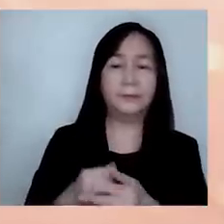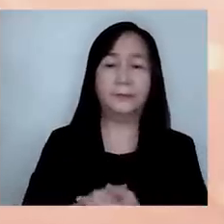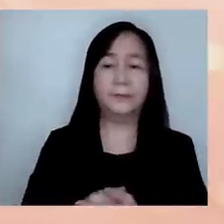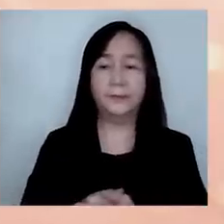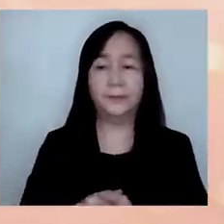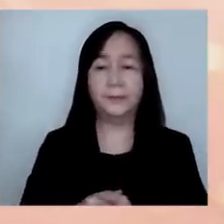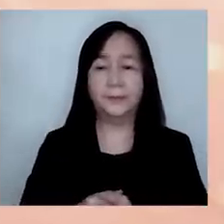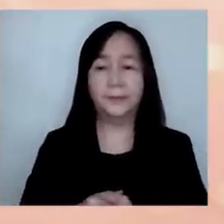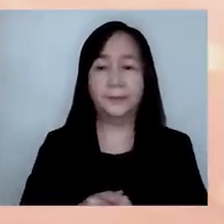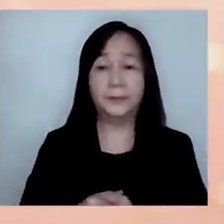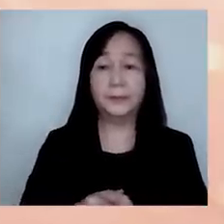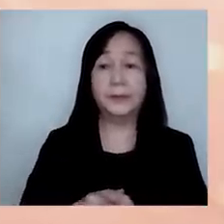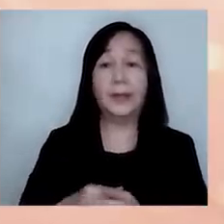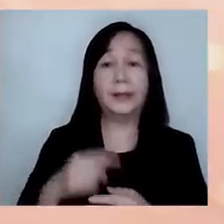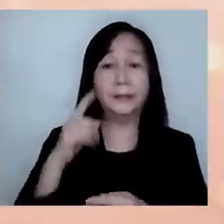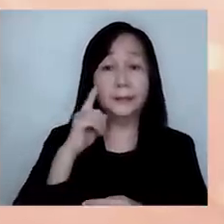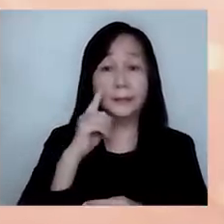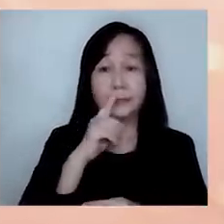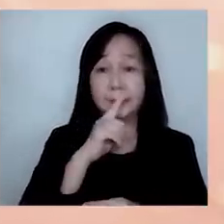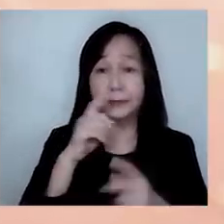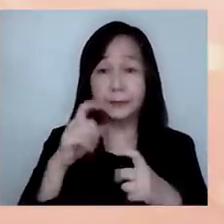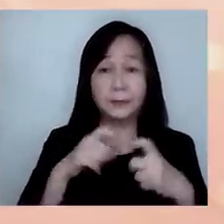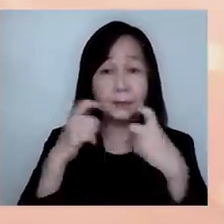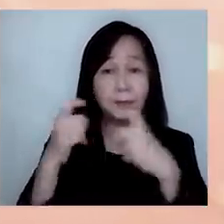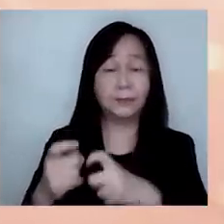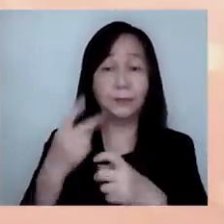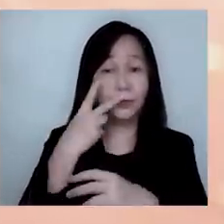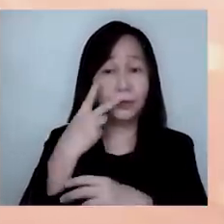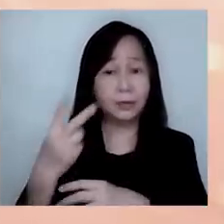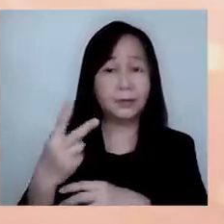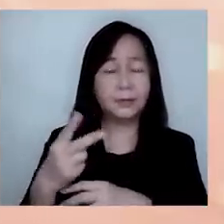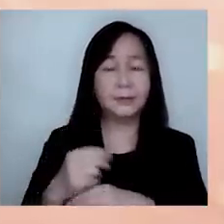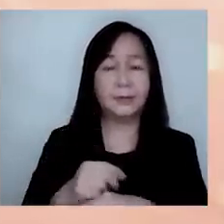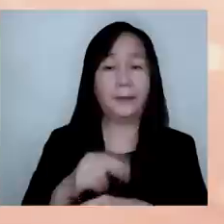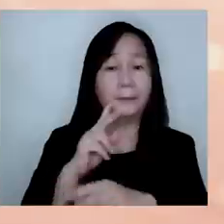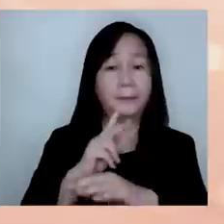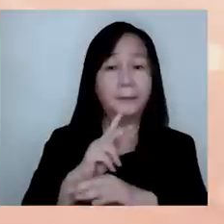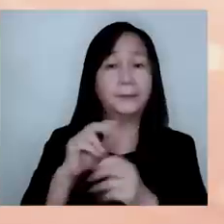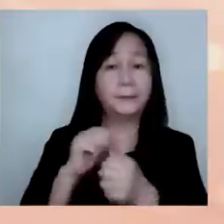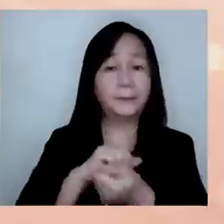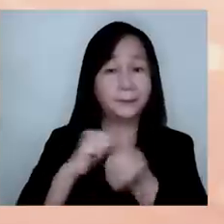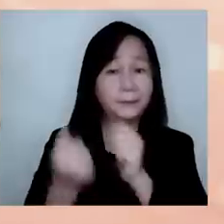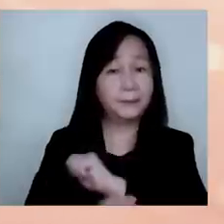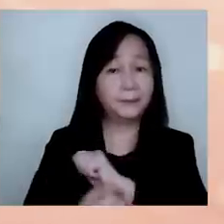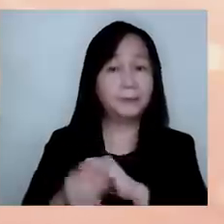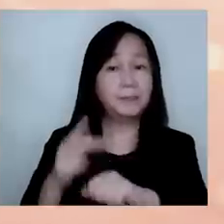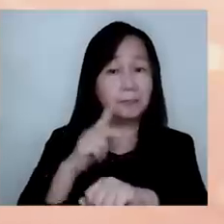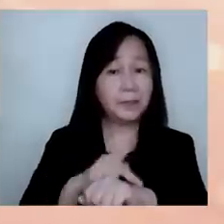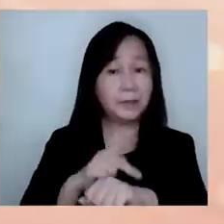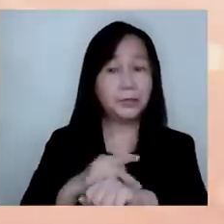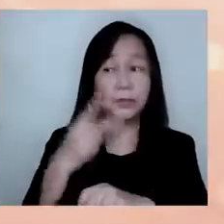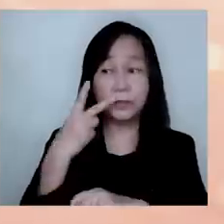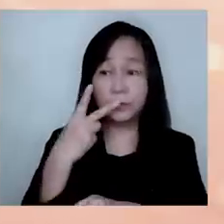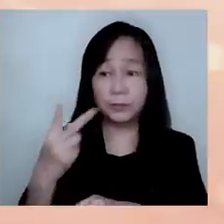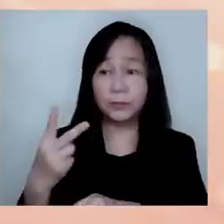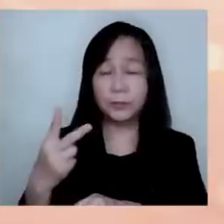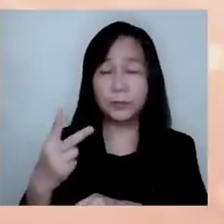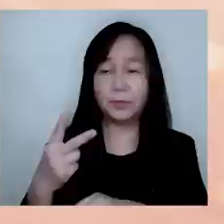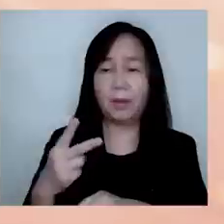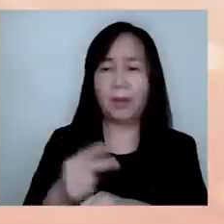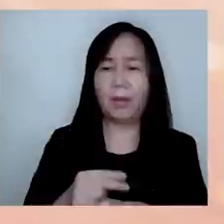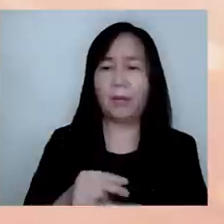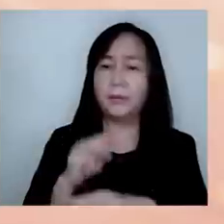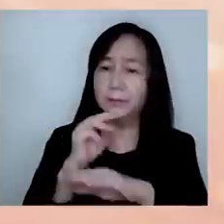sight has changed in a way his view of the ministry of Jesus